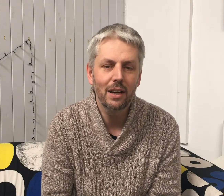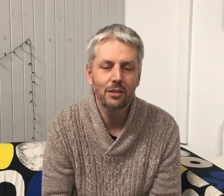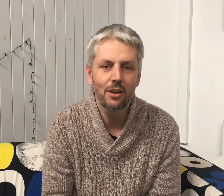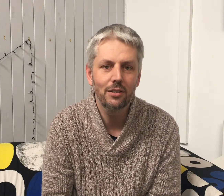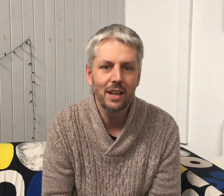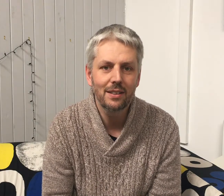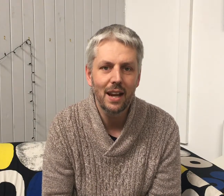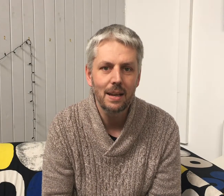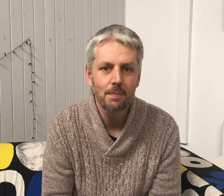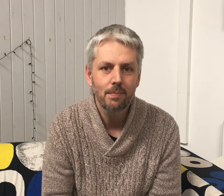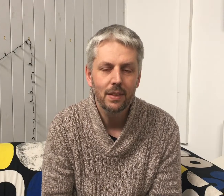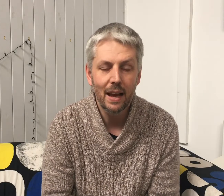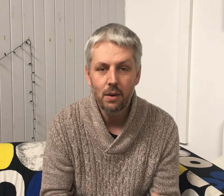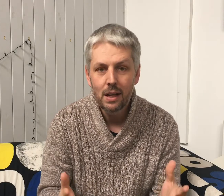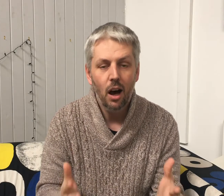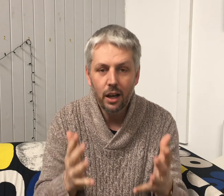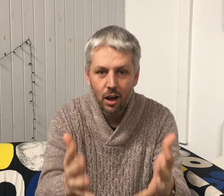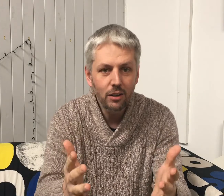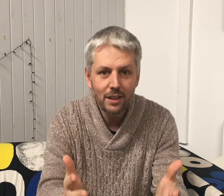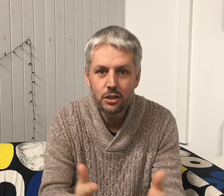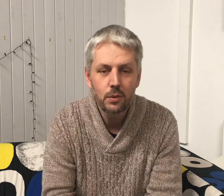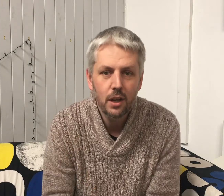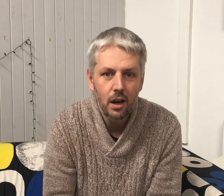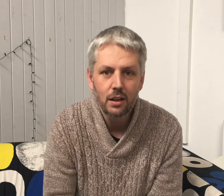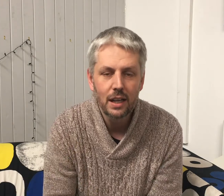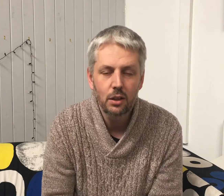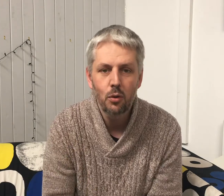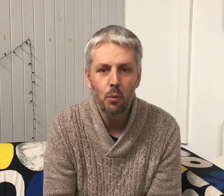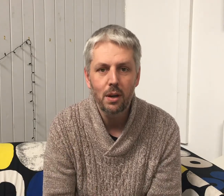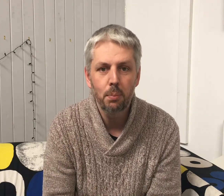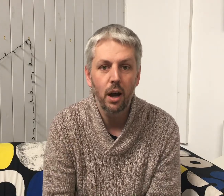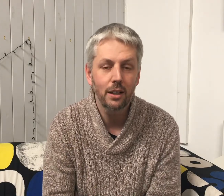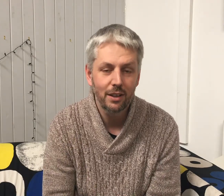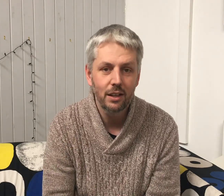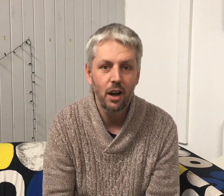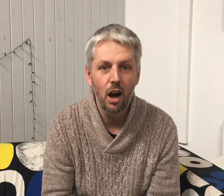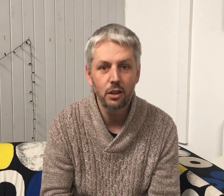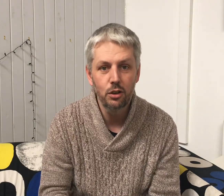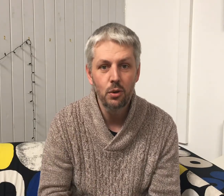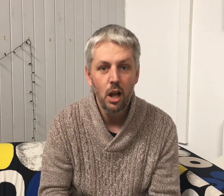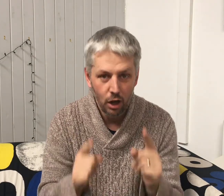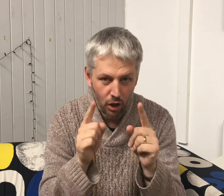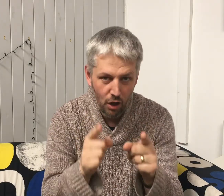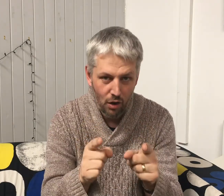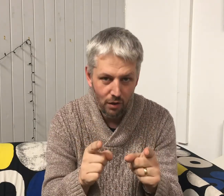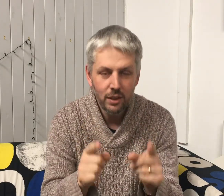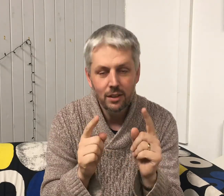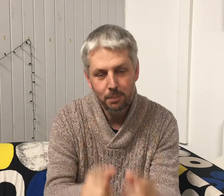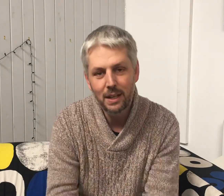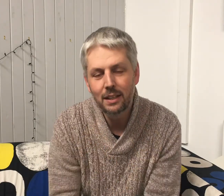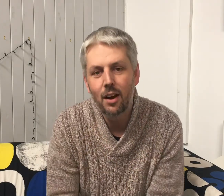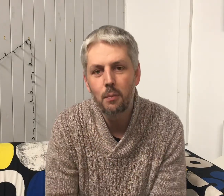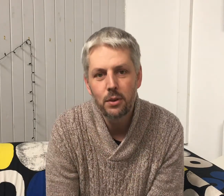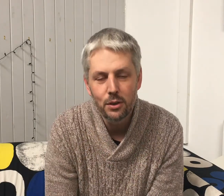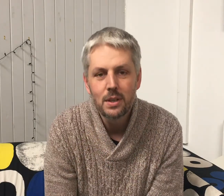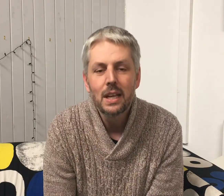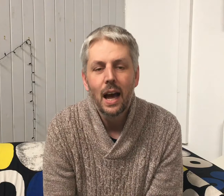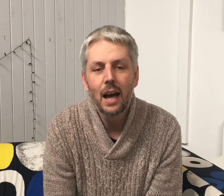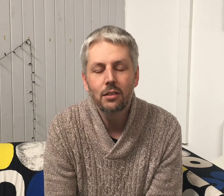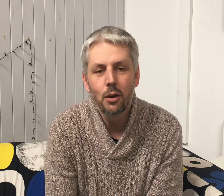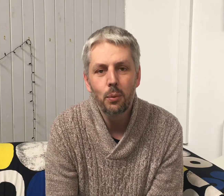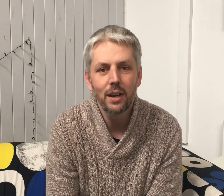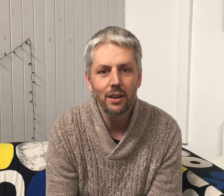special Valentine's Day today. Now, I can't send you a card in the normal way, but I can tell you that I do love spending time with